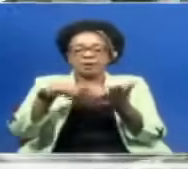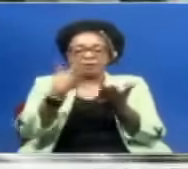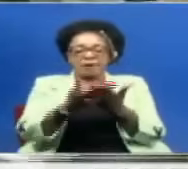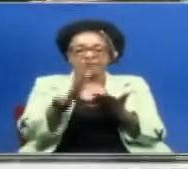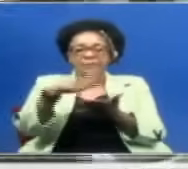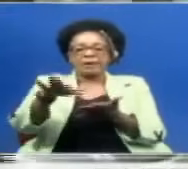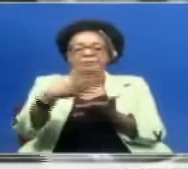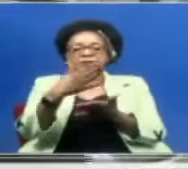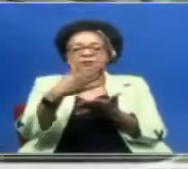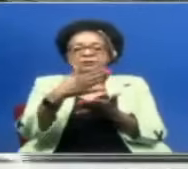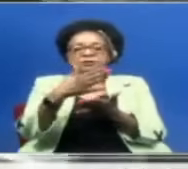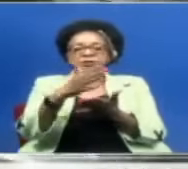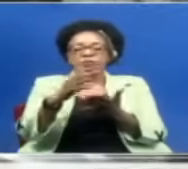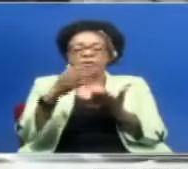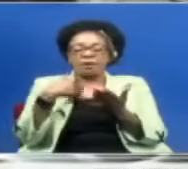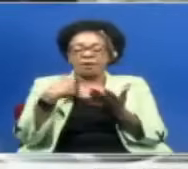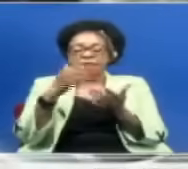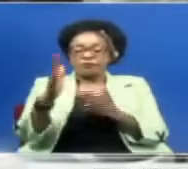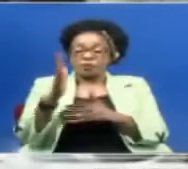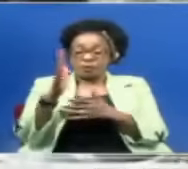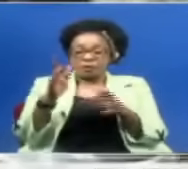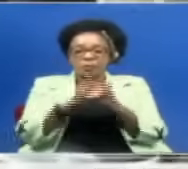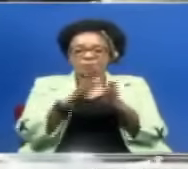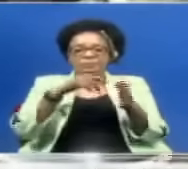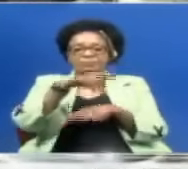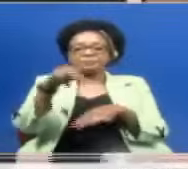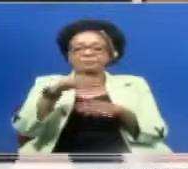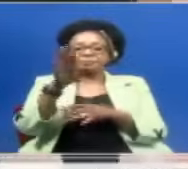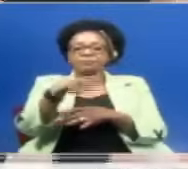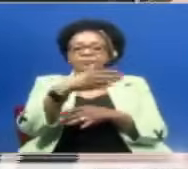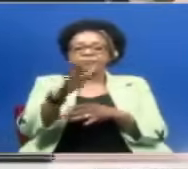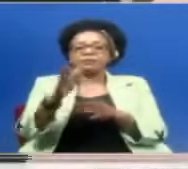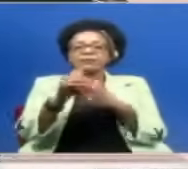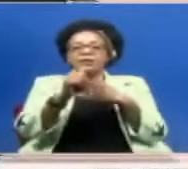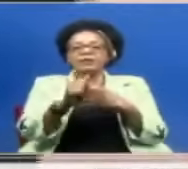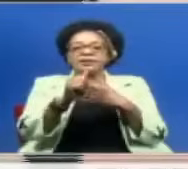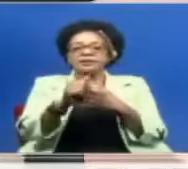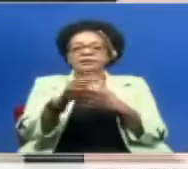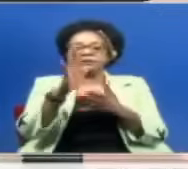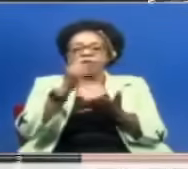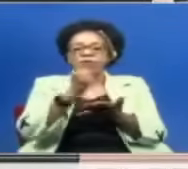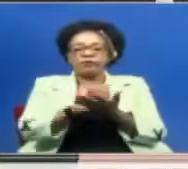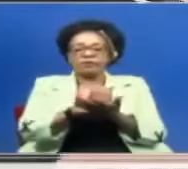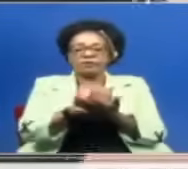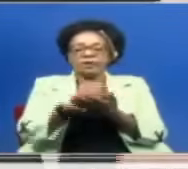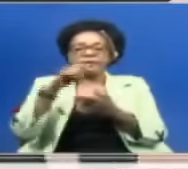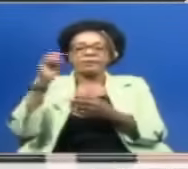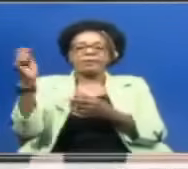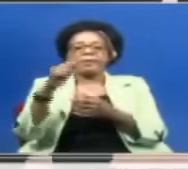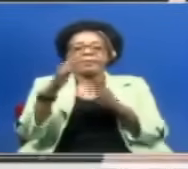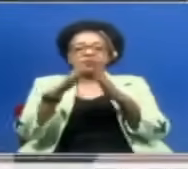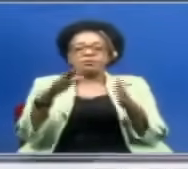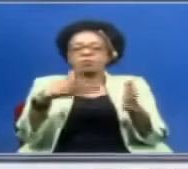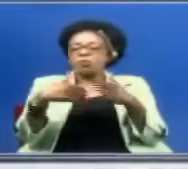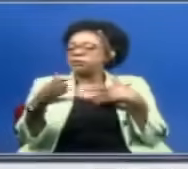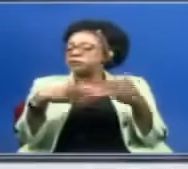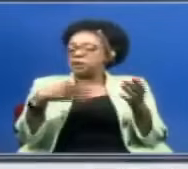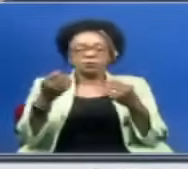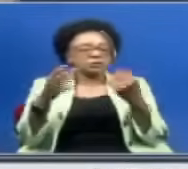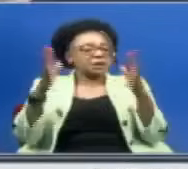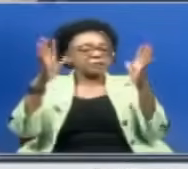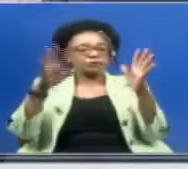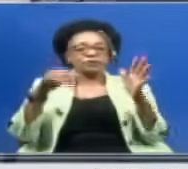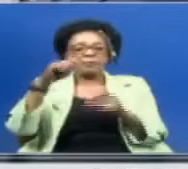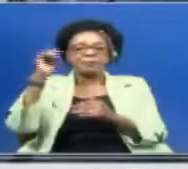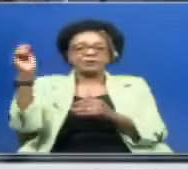a guard of honor and the national anthem, and leaving his office at Harambee House without the usual ceremony of a presidential